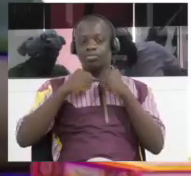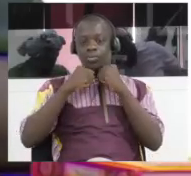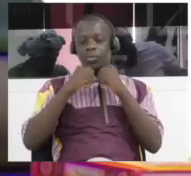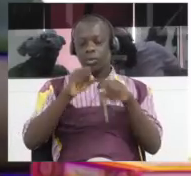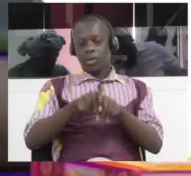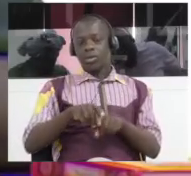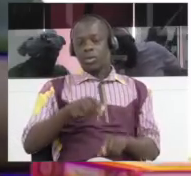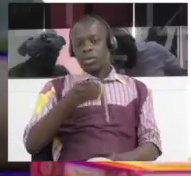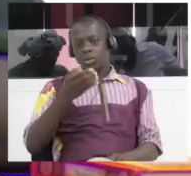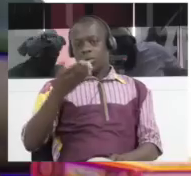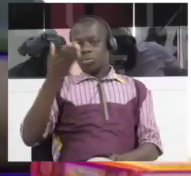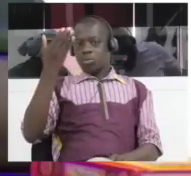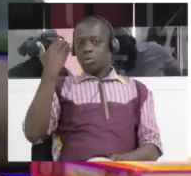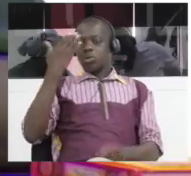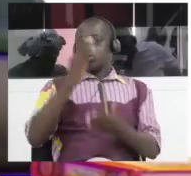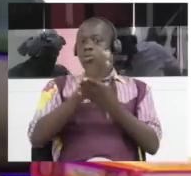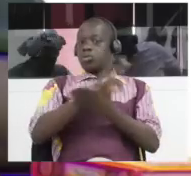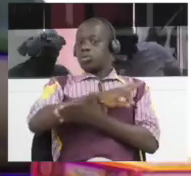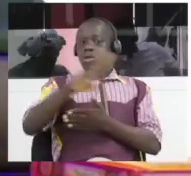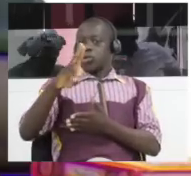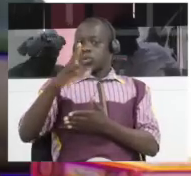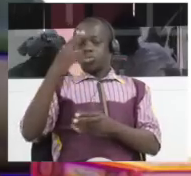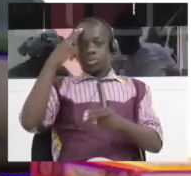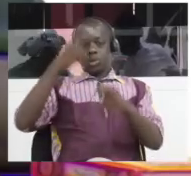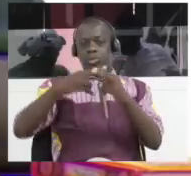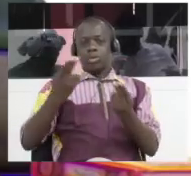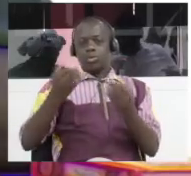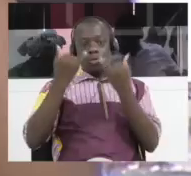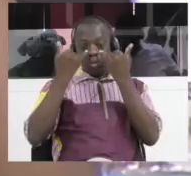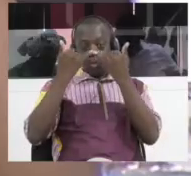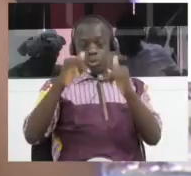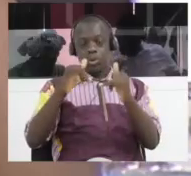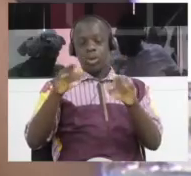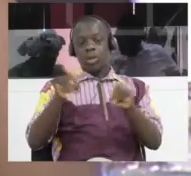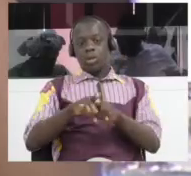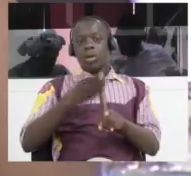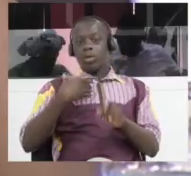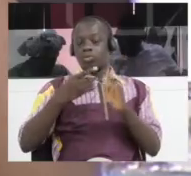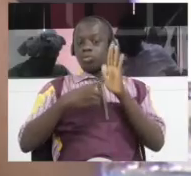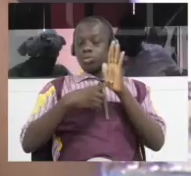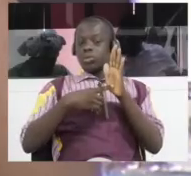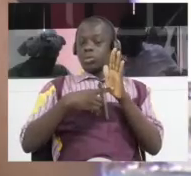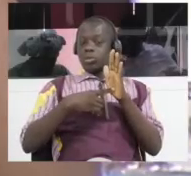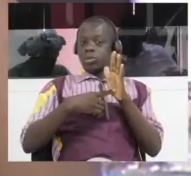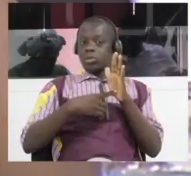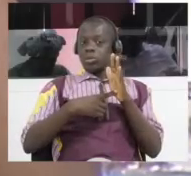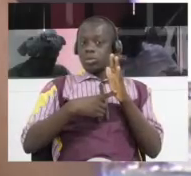Sabali was, let's say, not very disciplined. He had this propensity